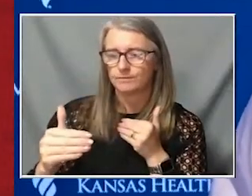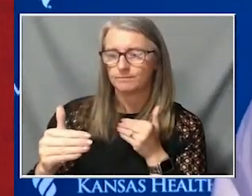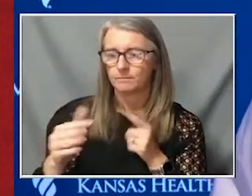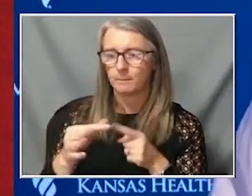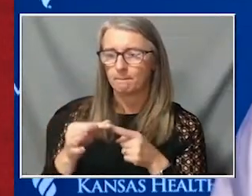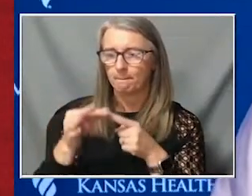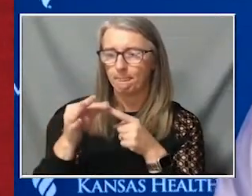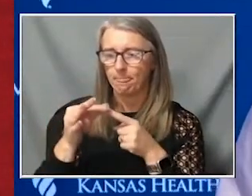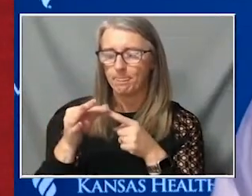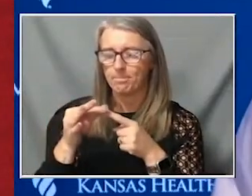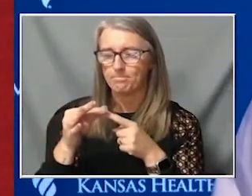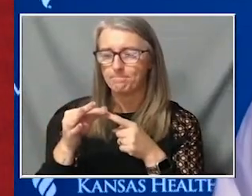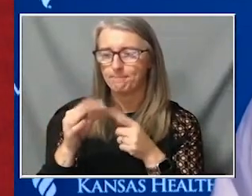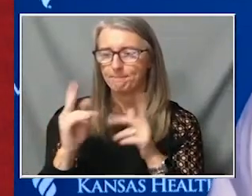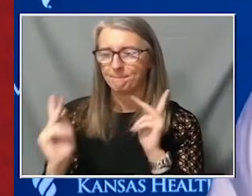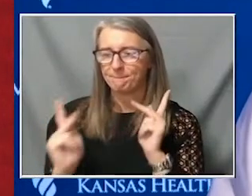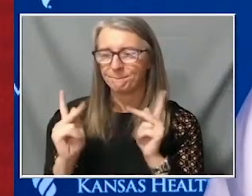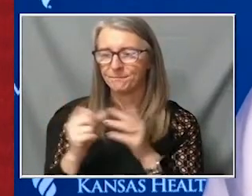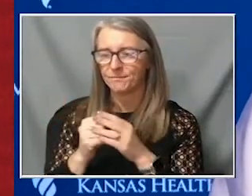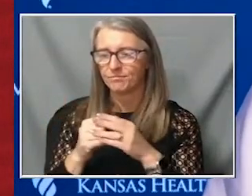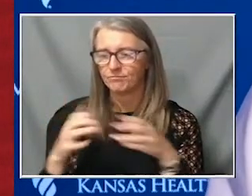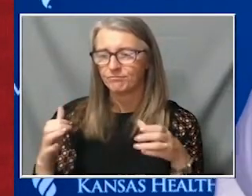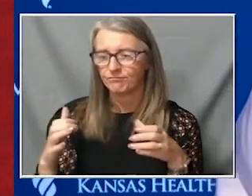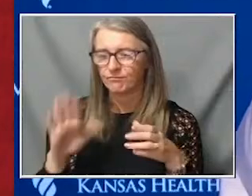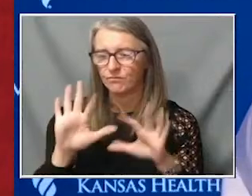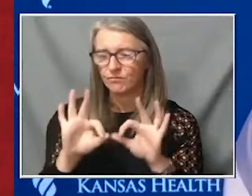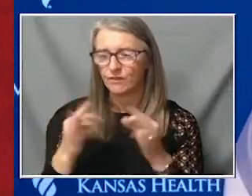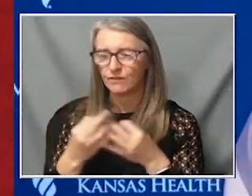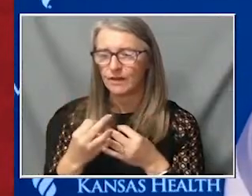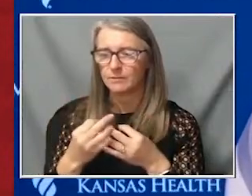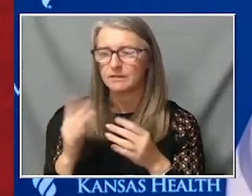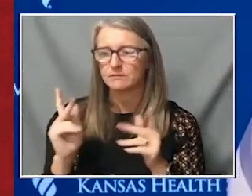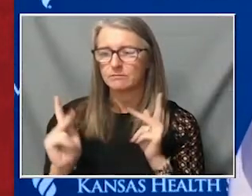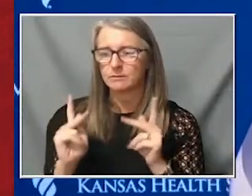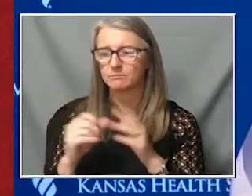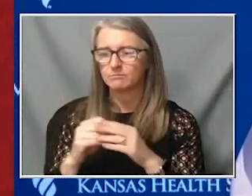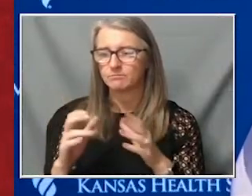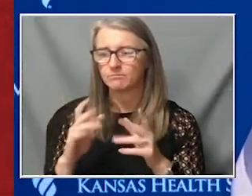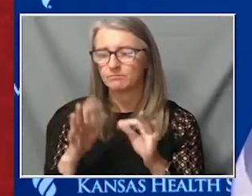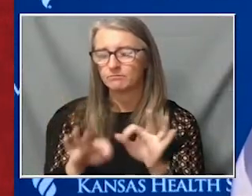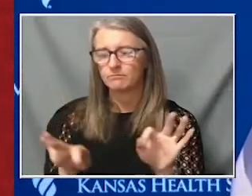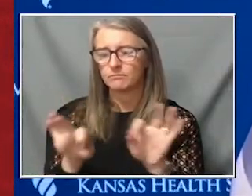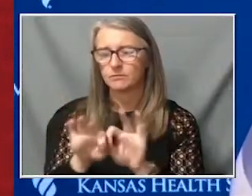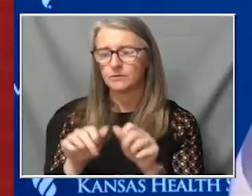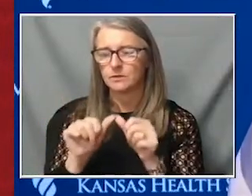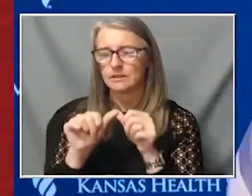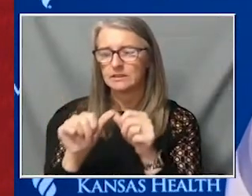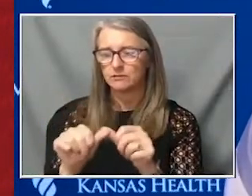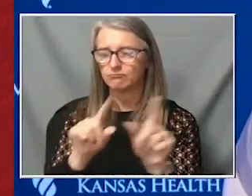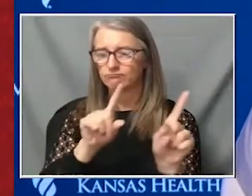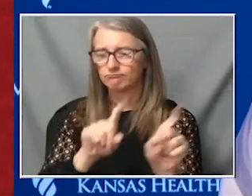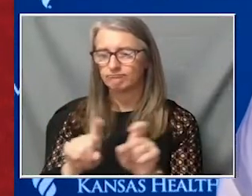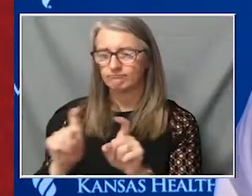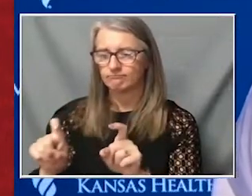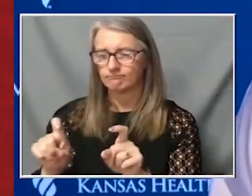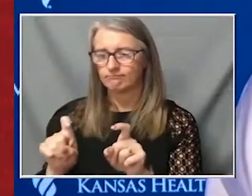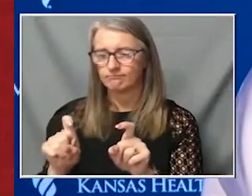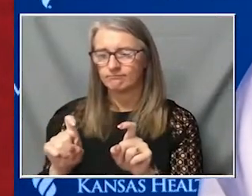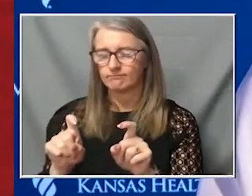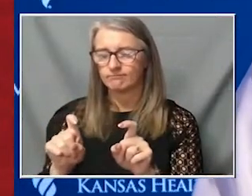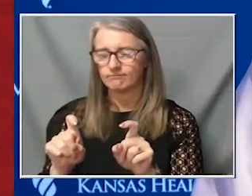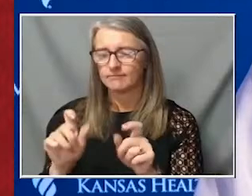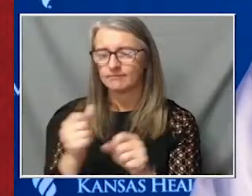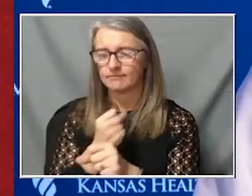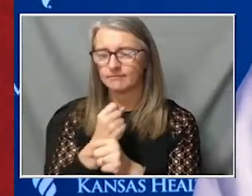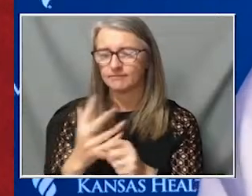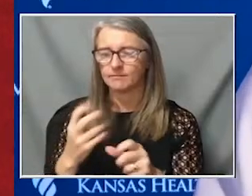as the population grows, your family, your loved ones grows, it remains so important to continue to do these things, take these little steps so